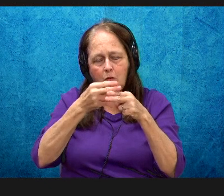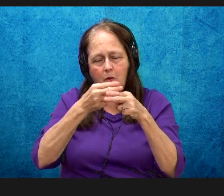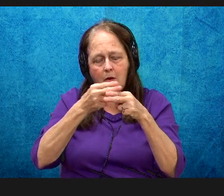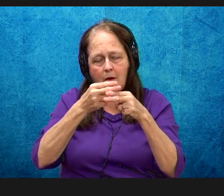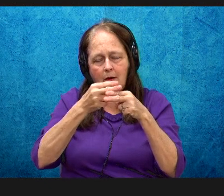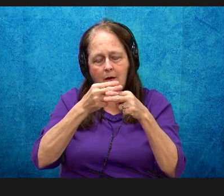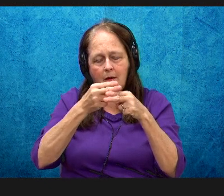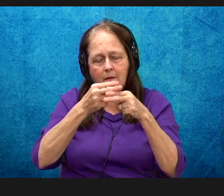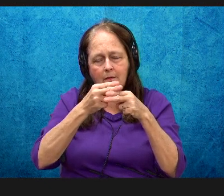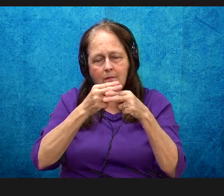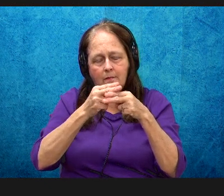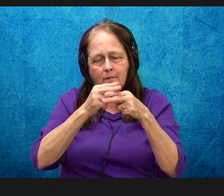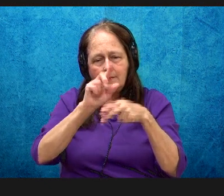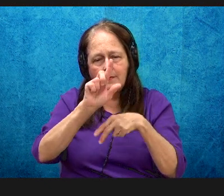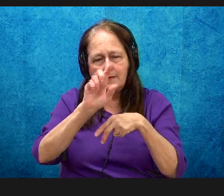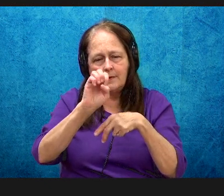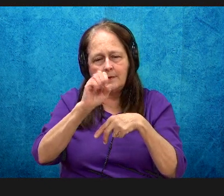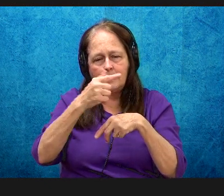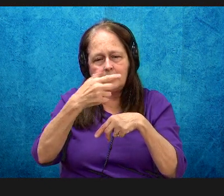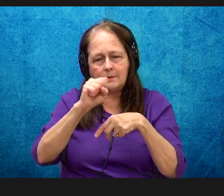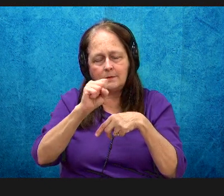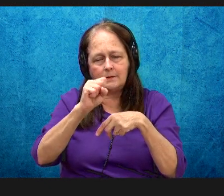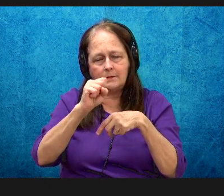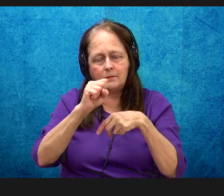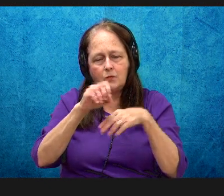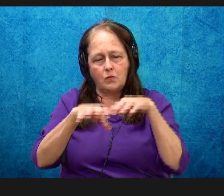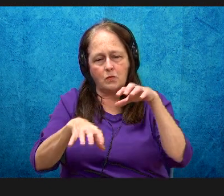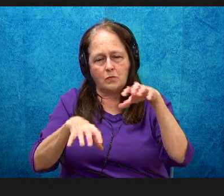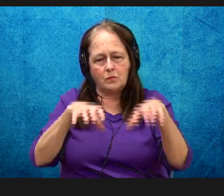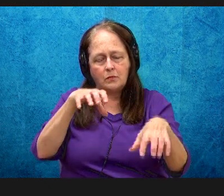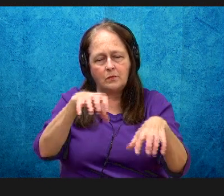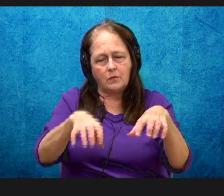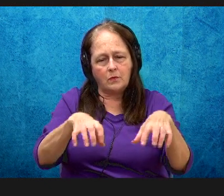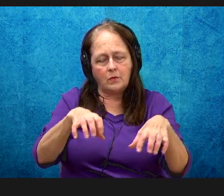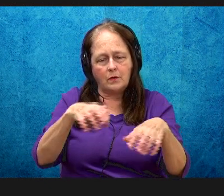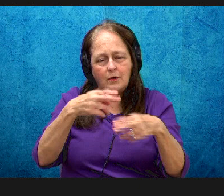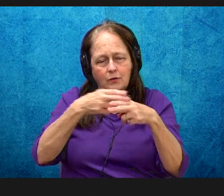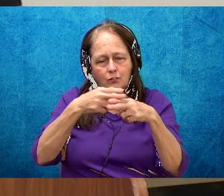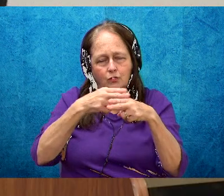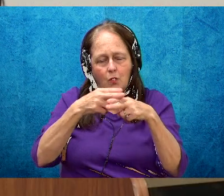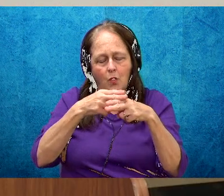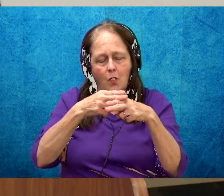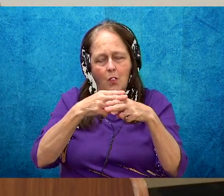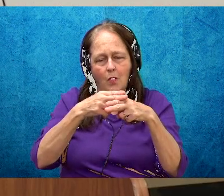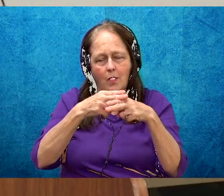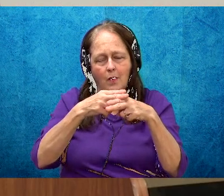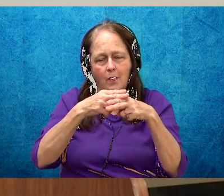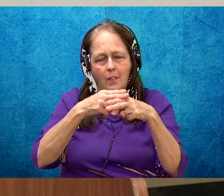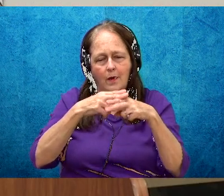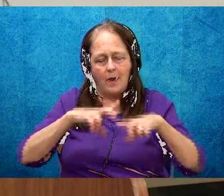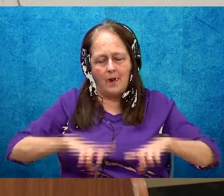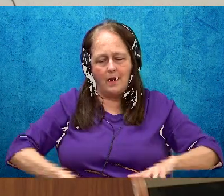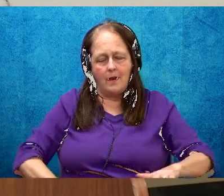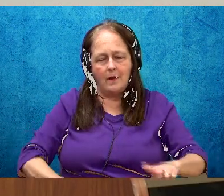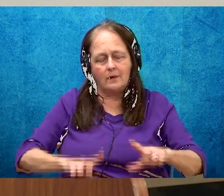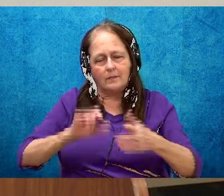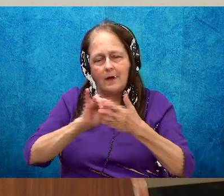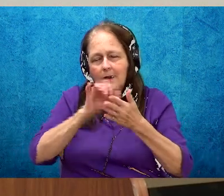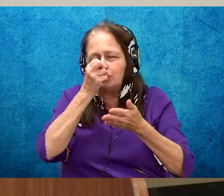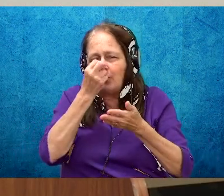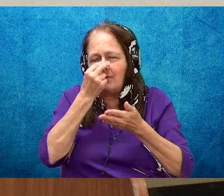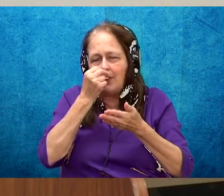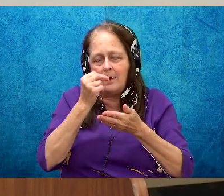that help them get around on land. Short legs, that's funny. I bet they move really fast. It's so cute just